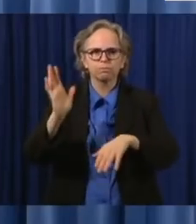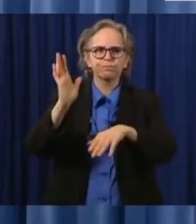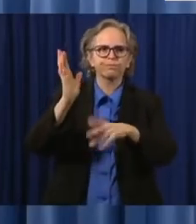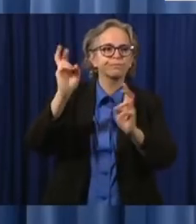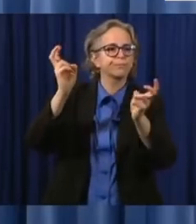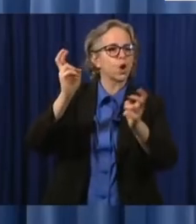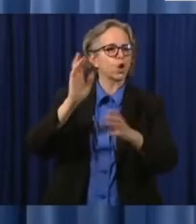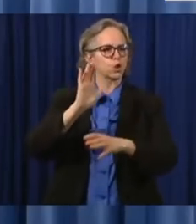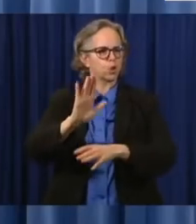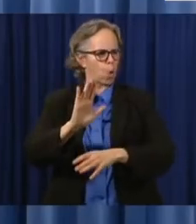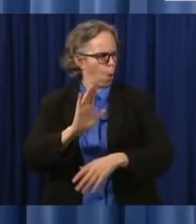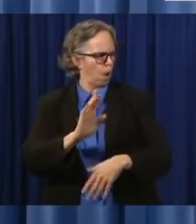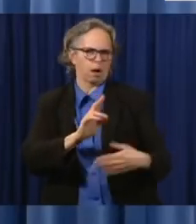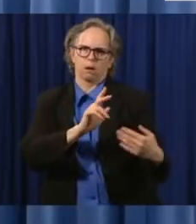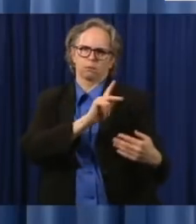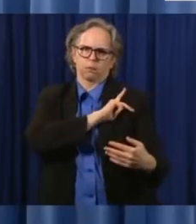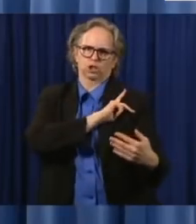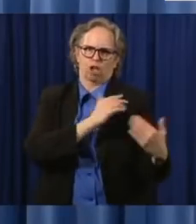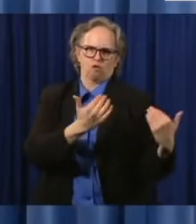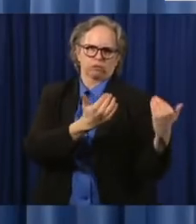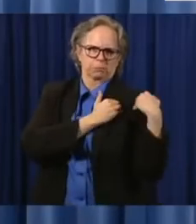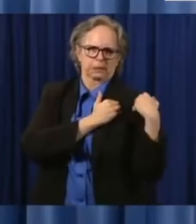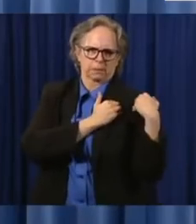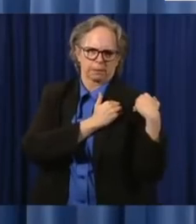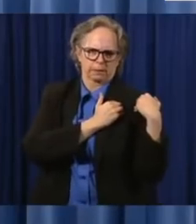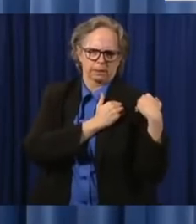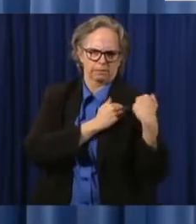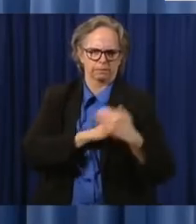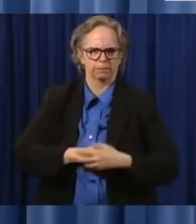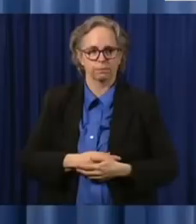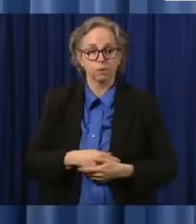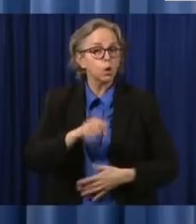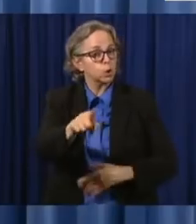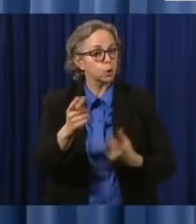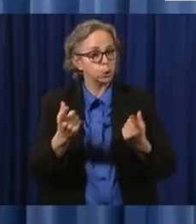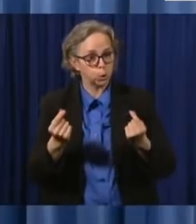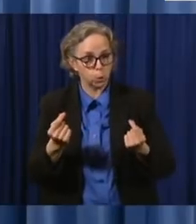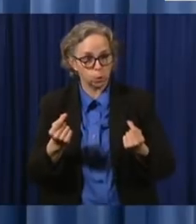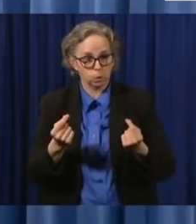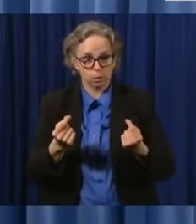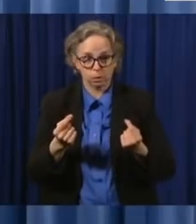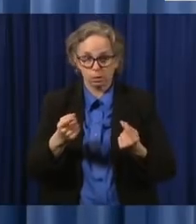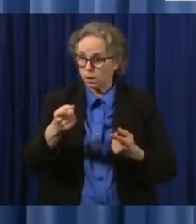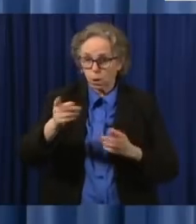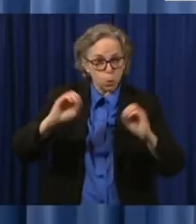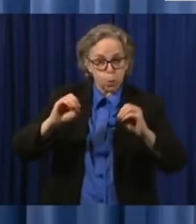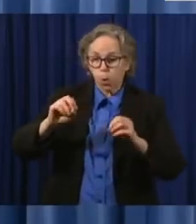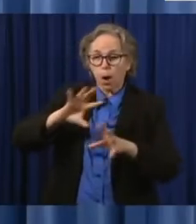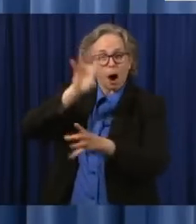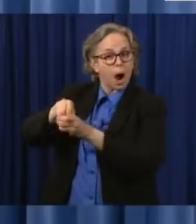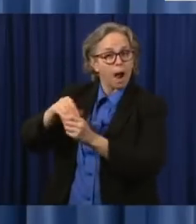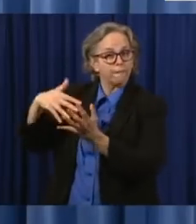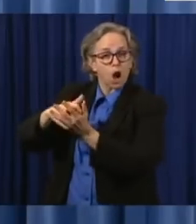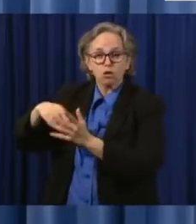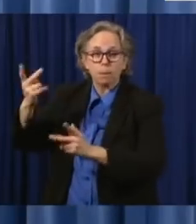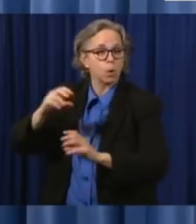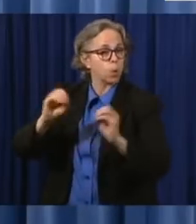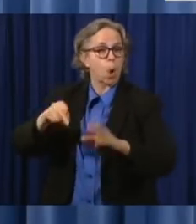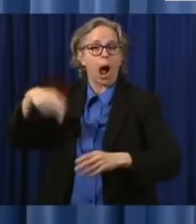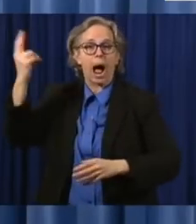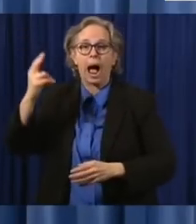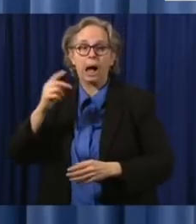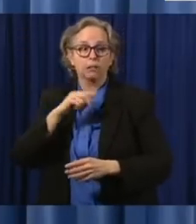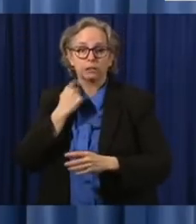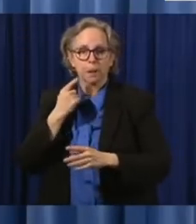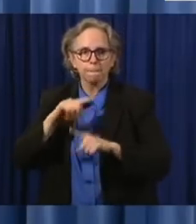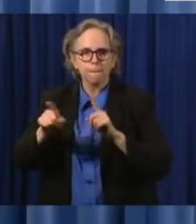others. Those Ohioans not considered at high risk certainly can carry the virus. They can spread the disease